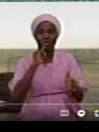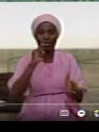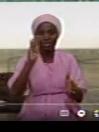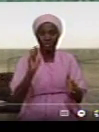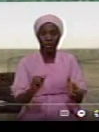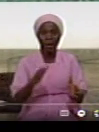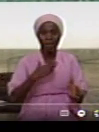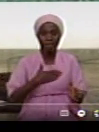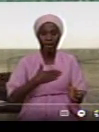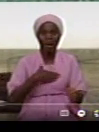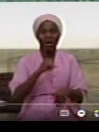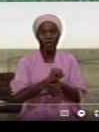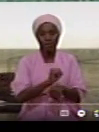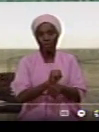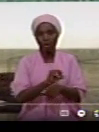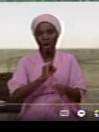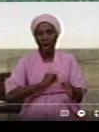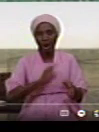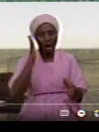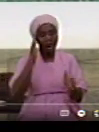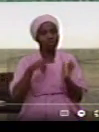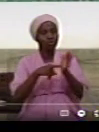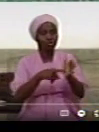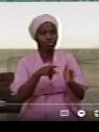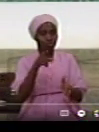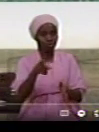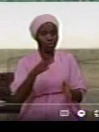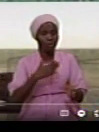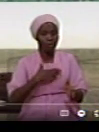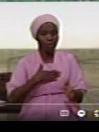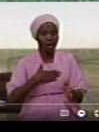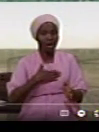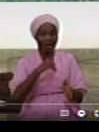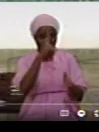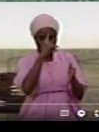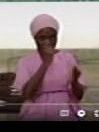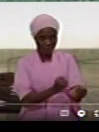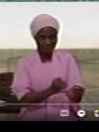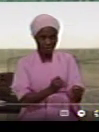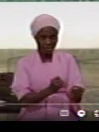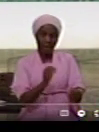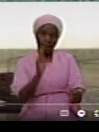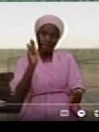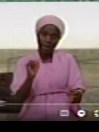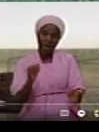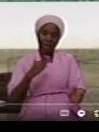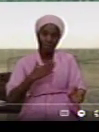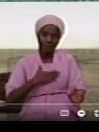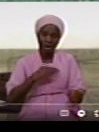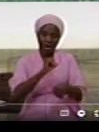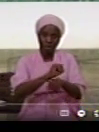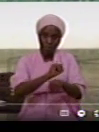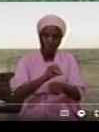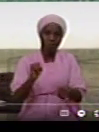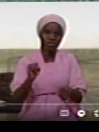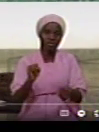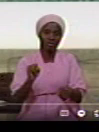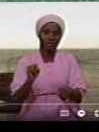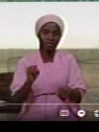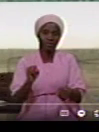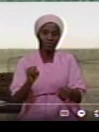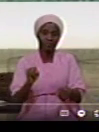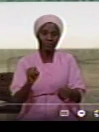will show you my face, how? By my works. Look at